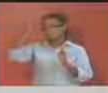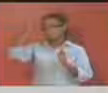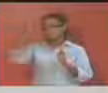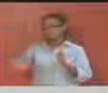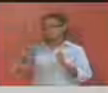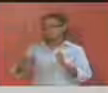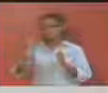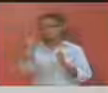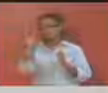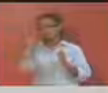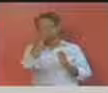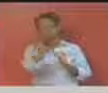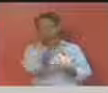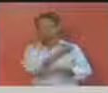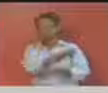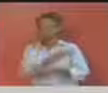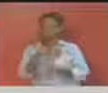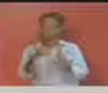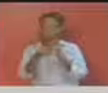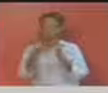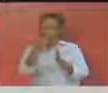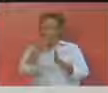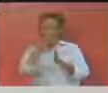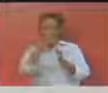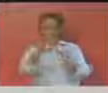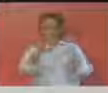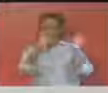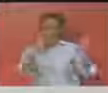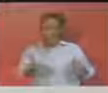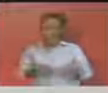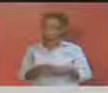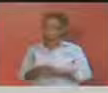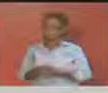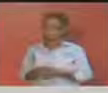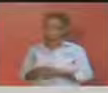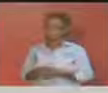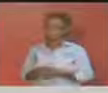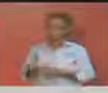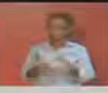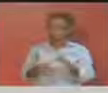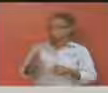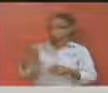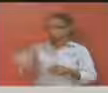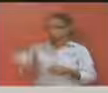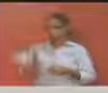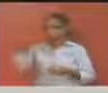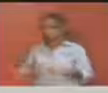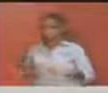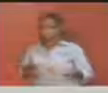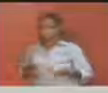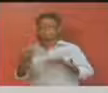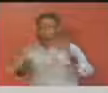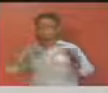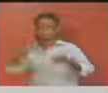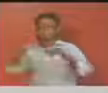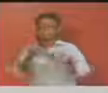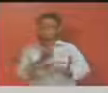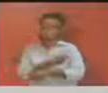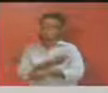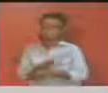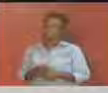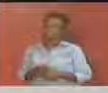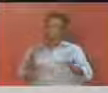out to be, that you just buy vaccines and bring it in. That will be a dereliction of